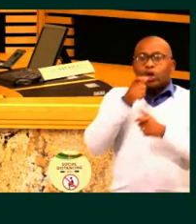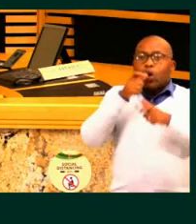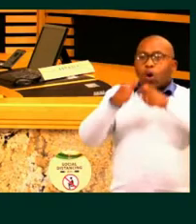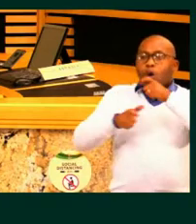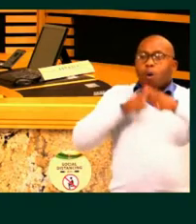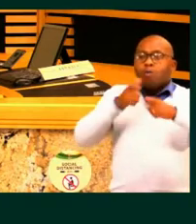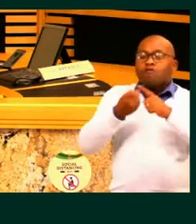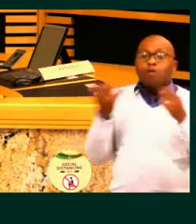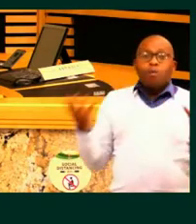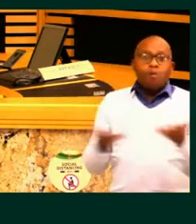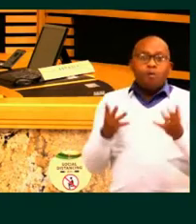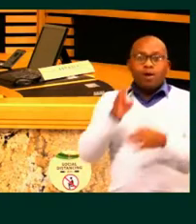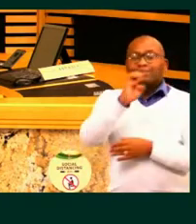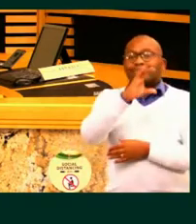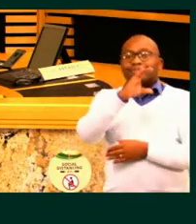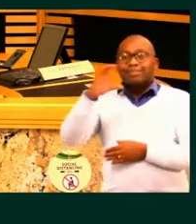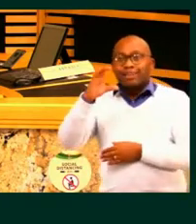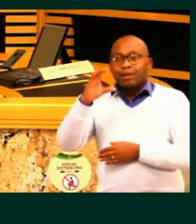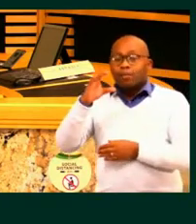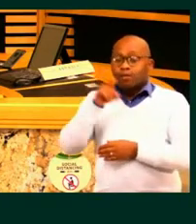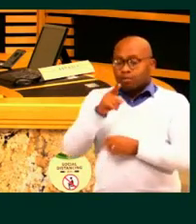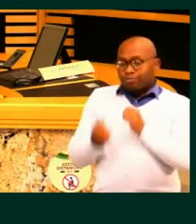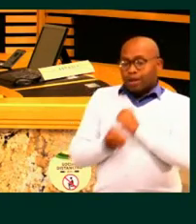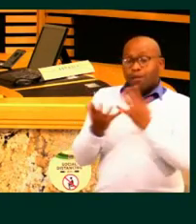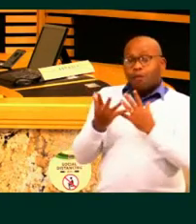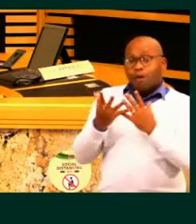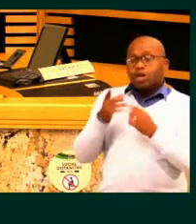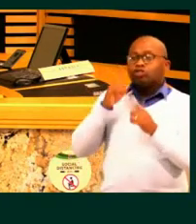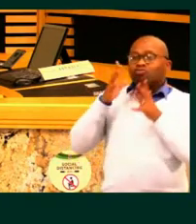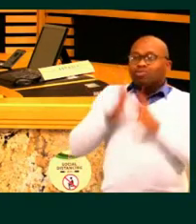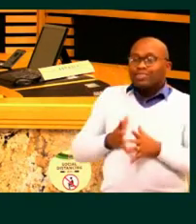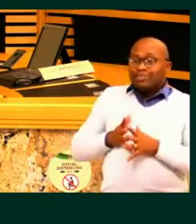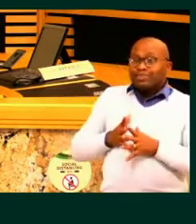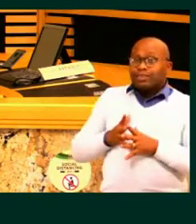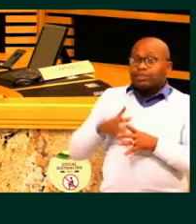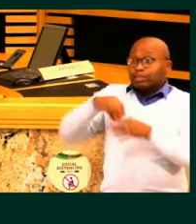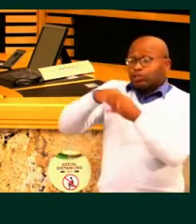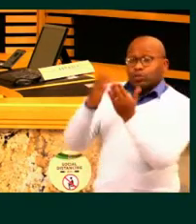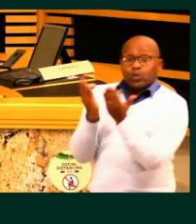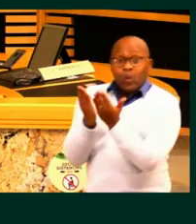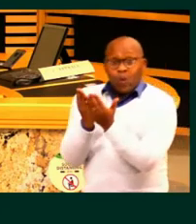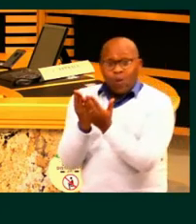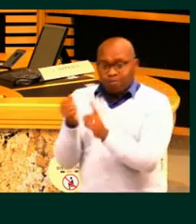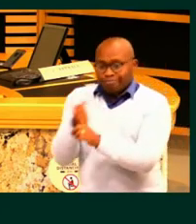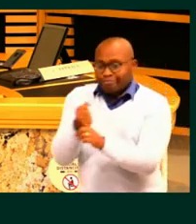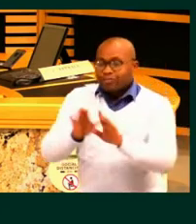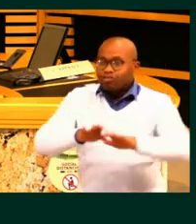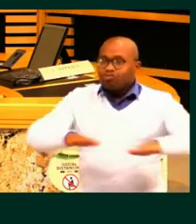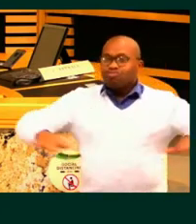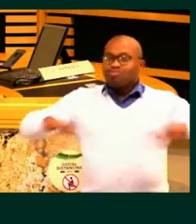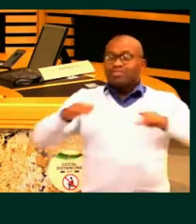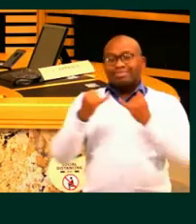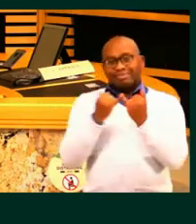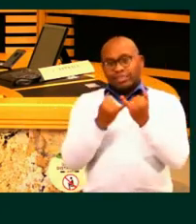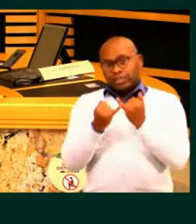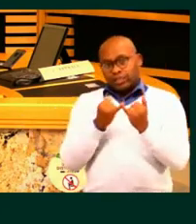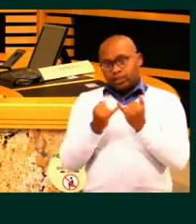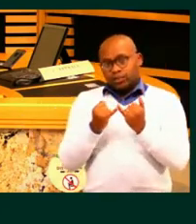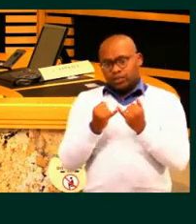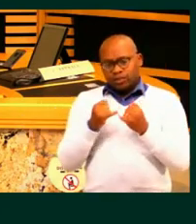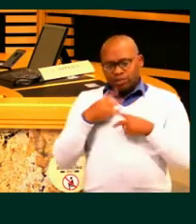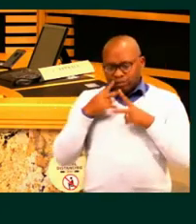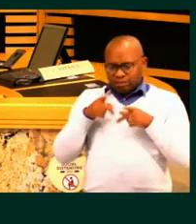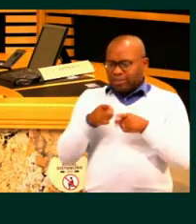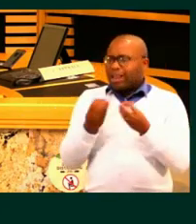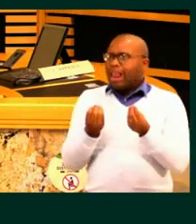were for sexual misconduct by teachers on Learners these figures are alarming and as the da we